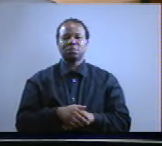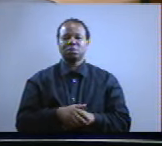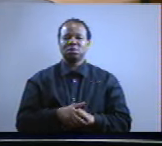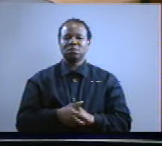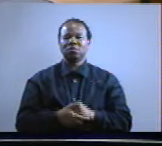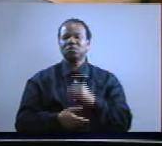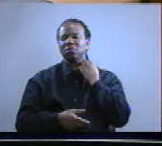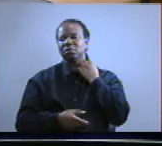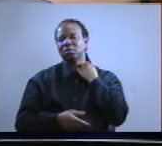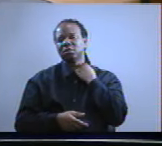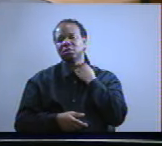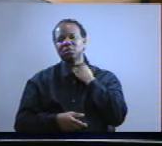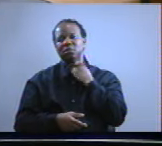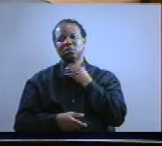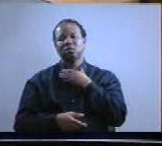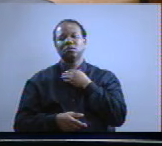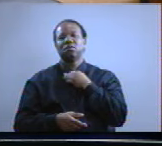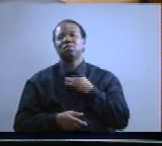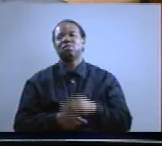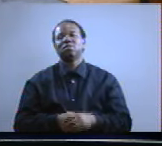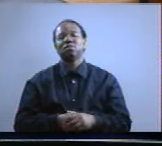member wish to give notice of a motion?